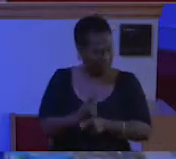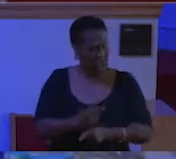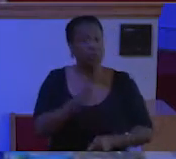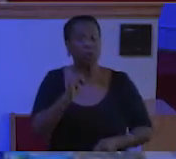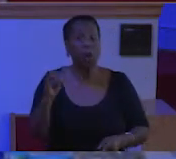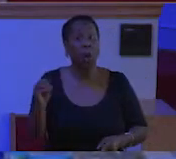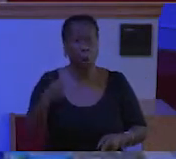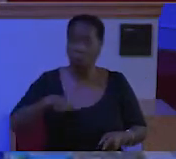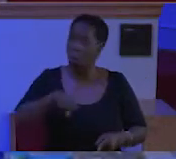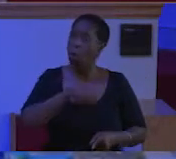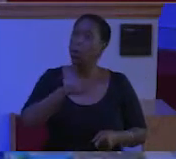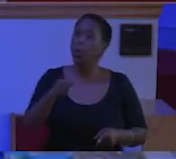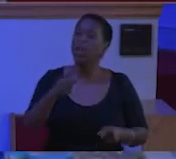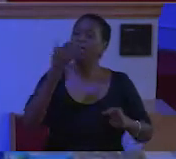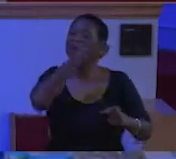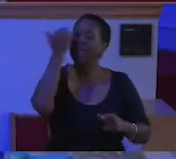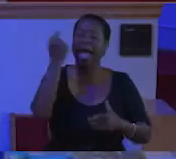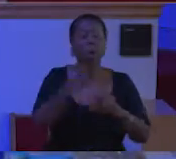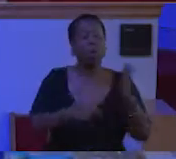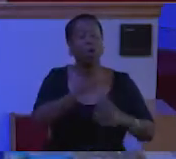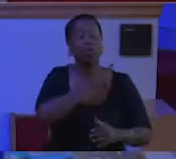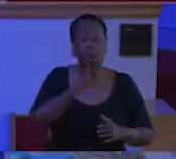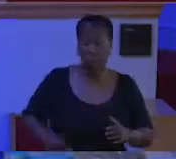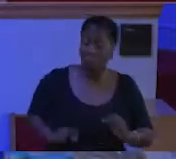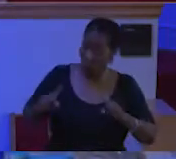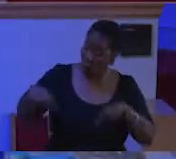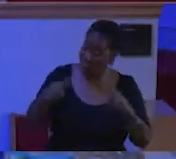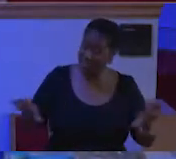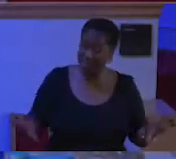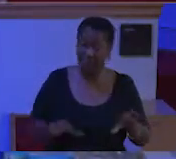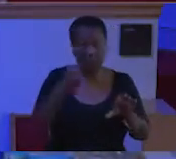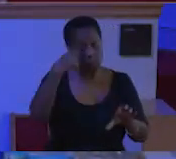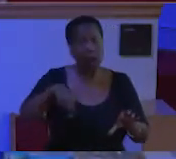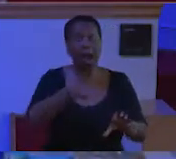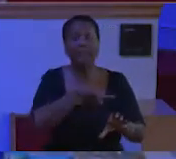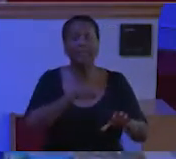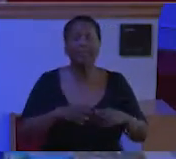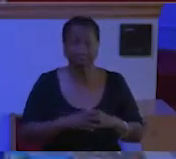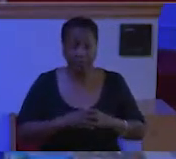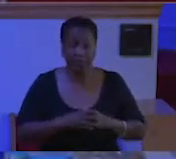is because we forget what the Lord has done for us.